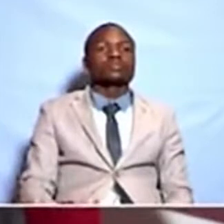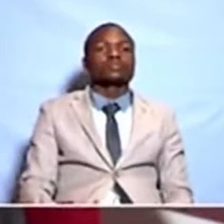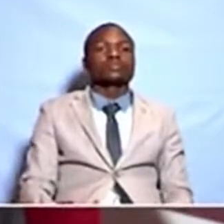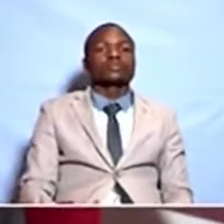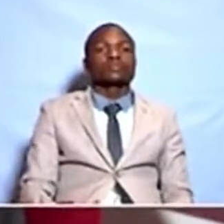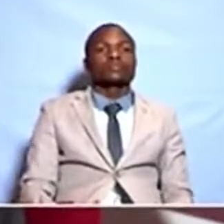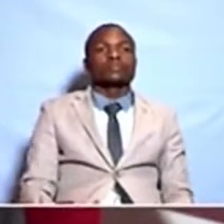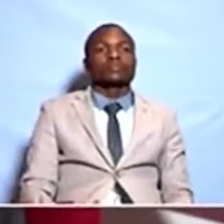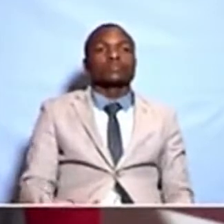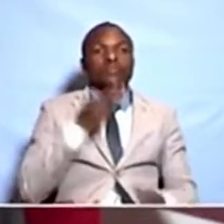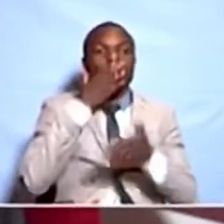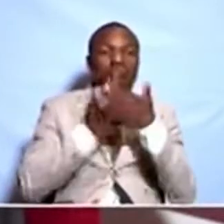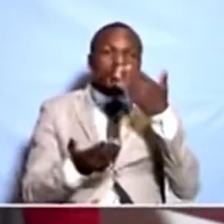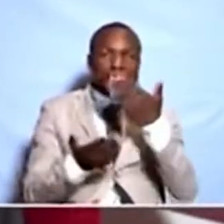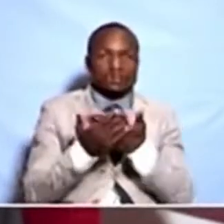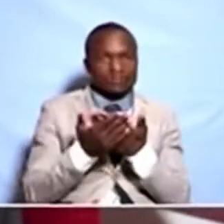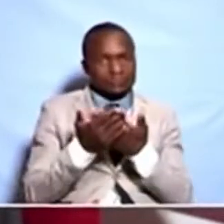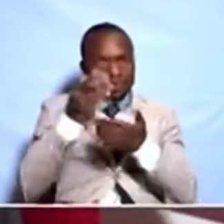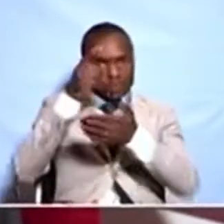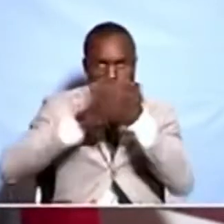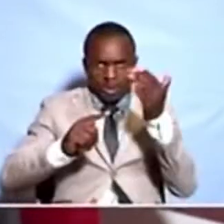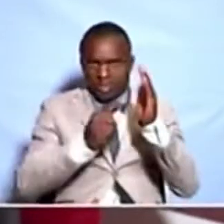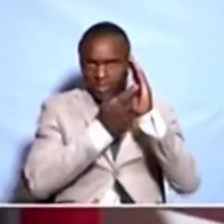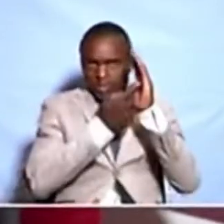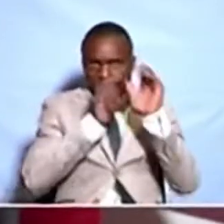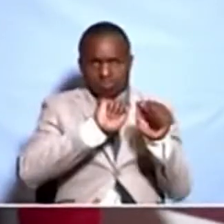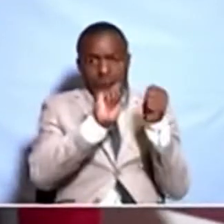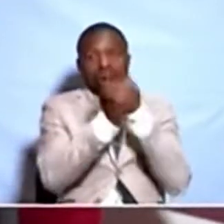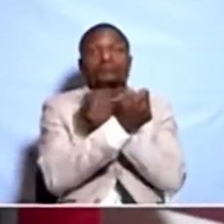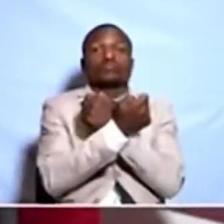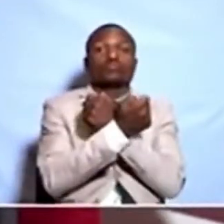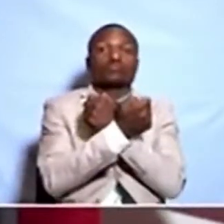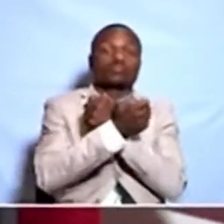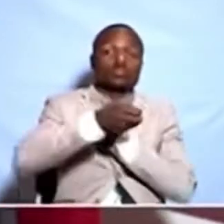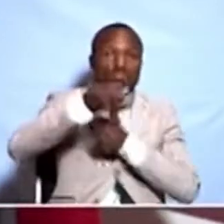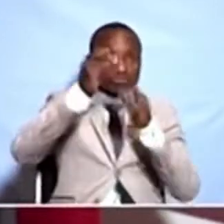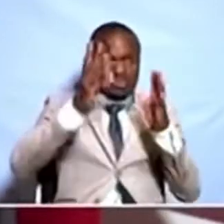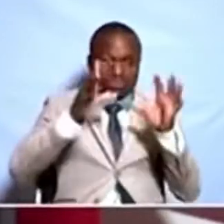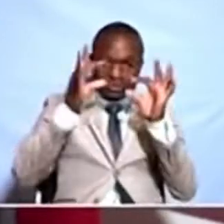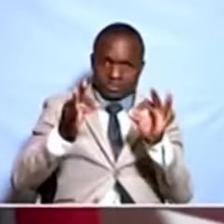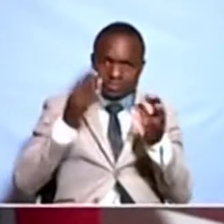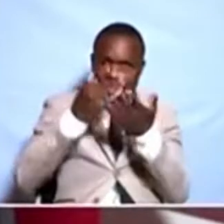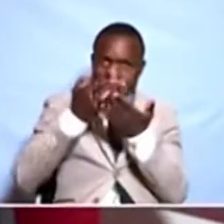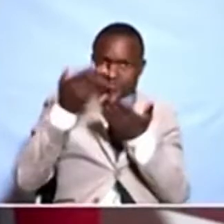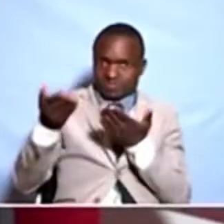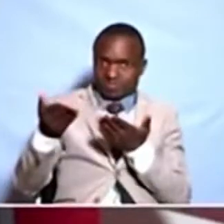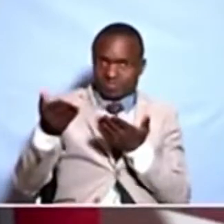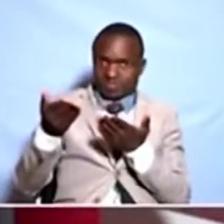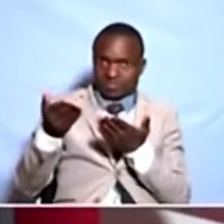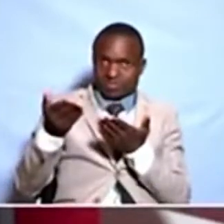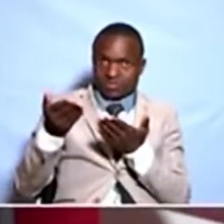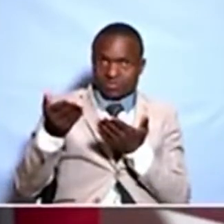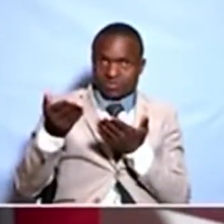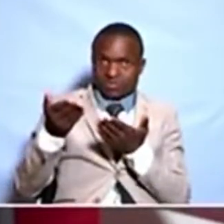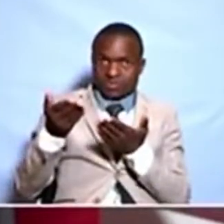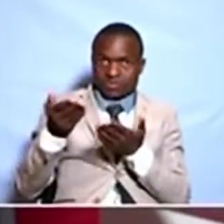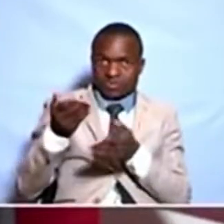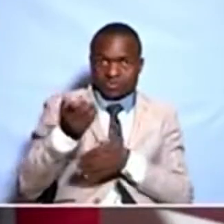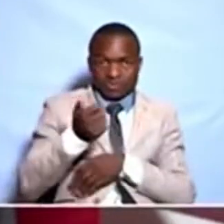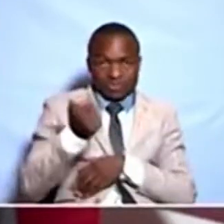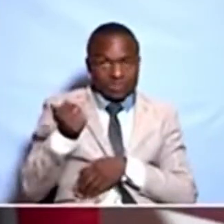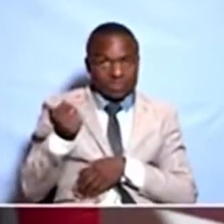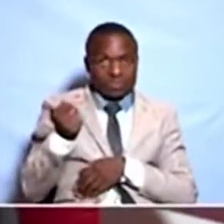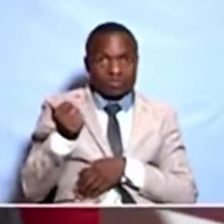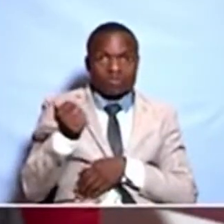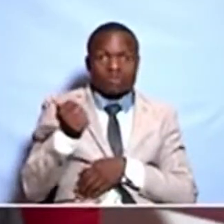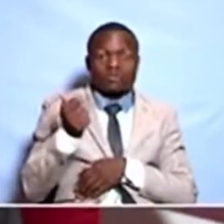All right, good morning. At what point do change of ownership if you buy a non-runner? If you buy a non-runner, at